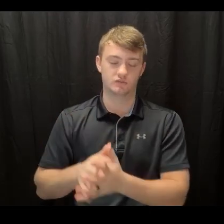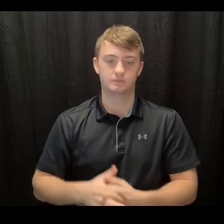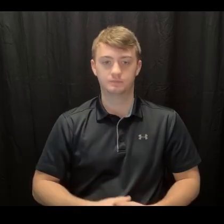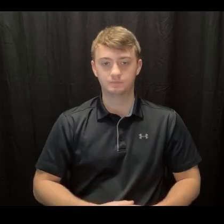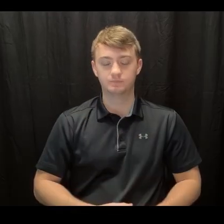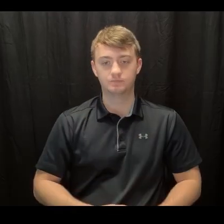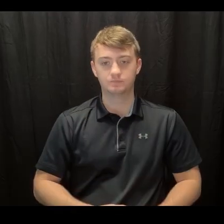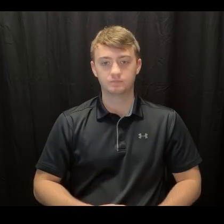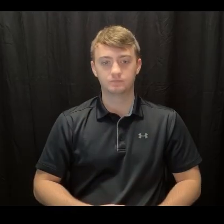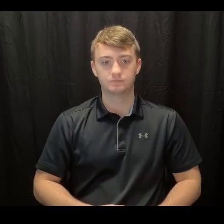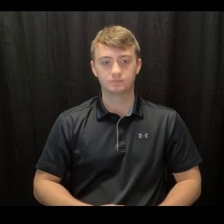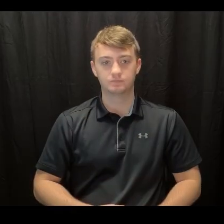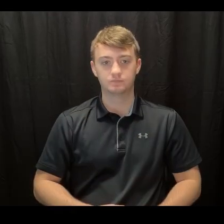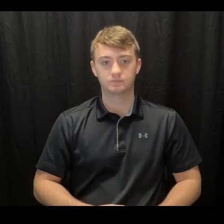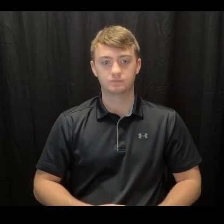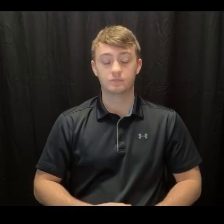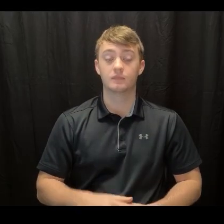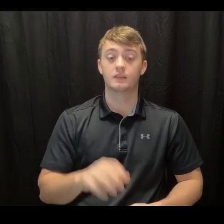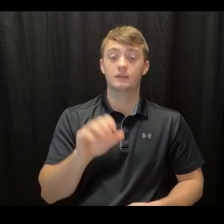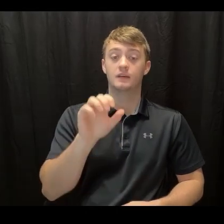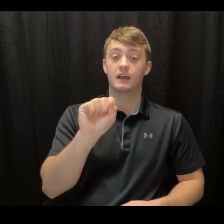expulsion.